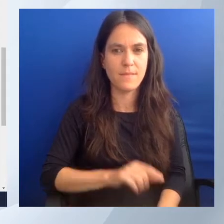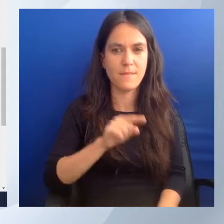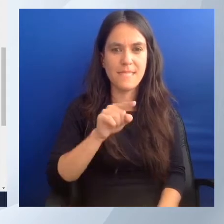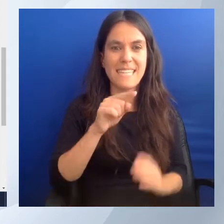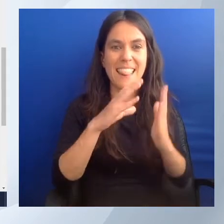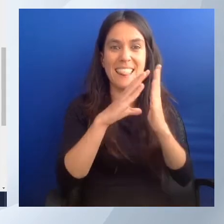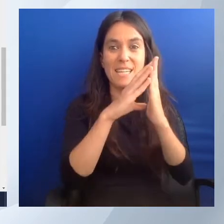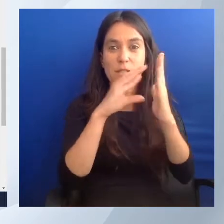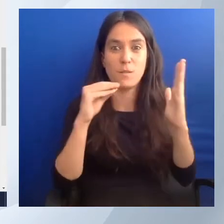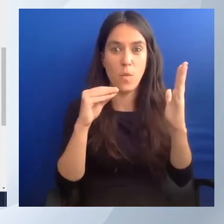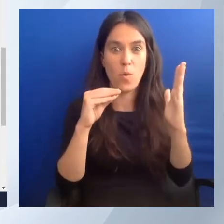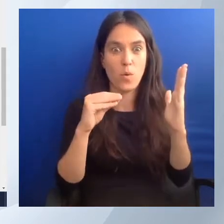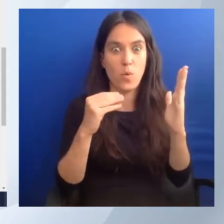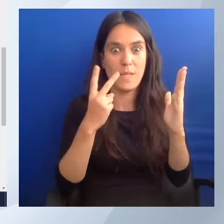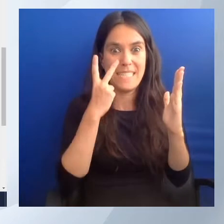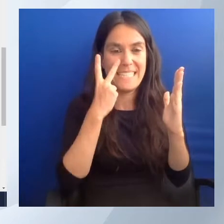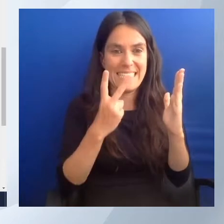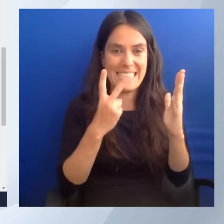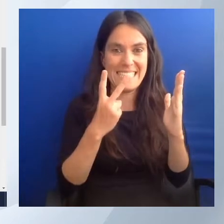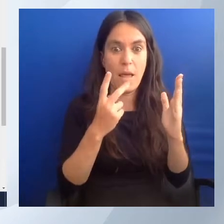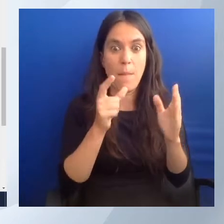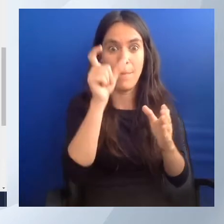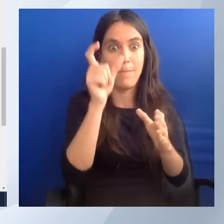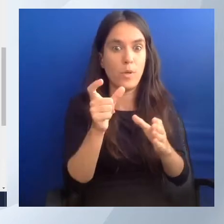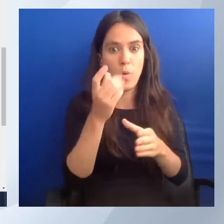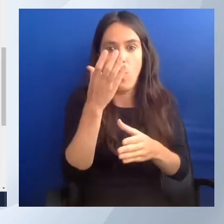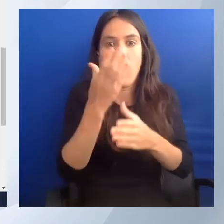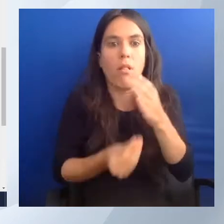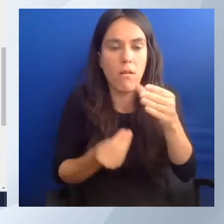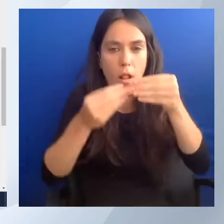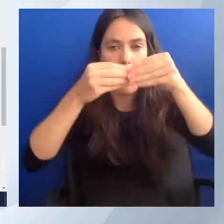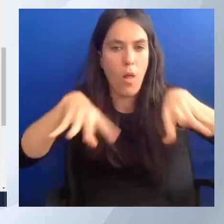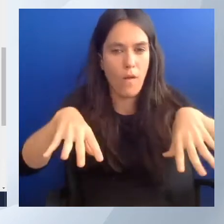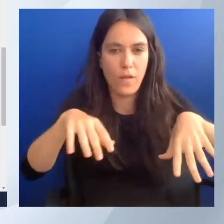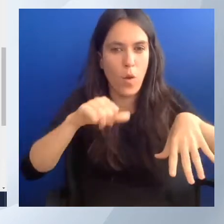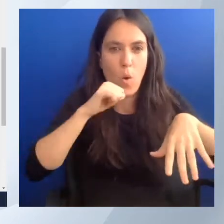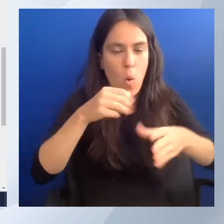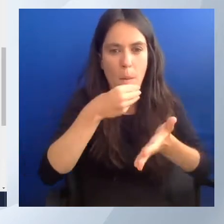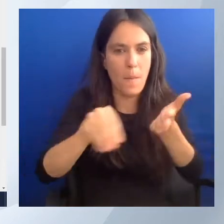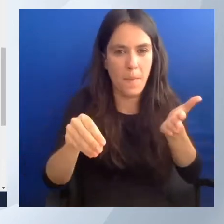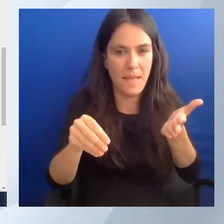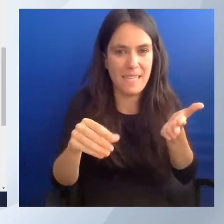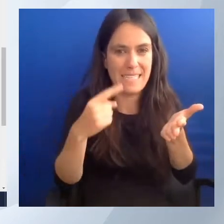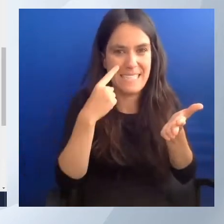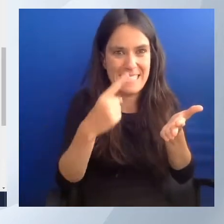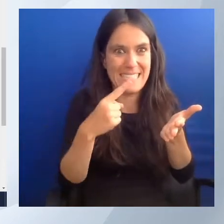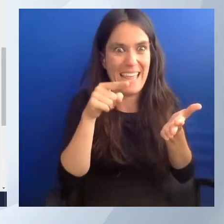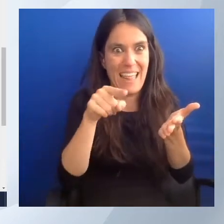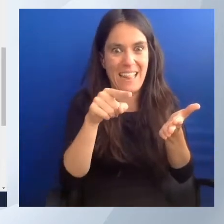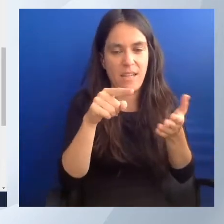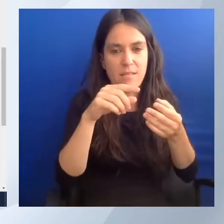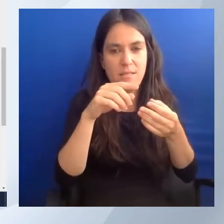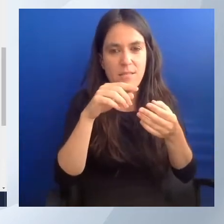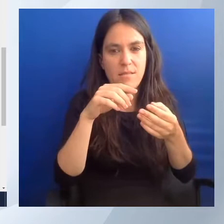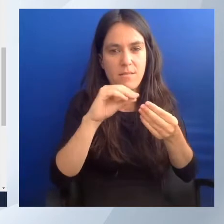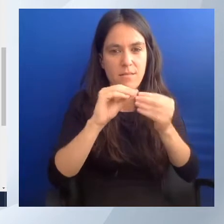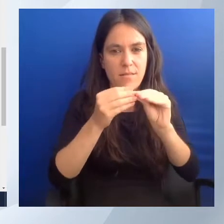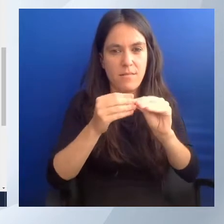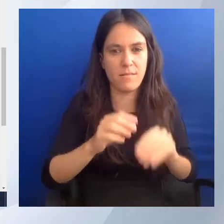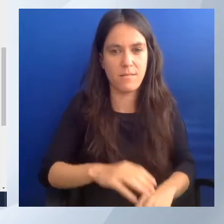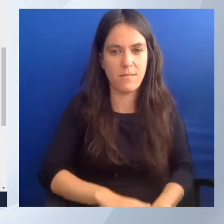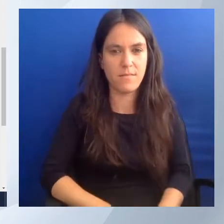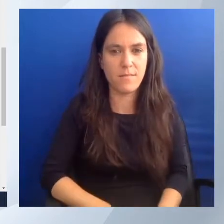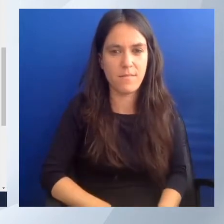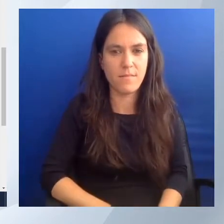not. Is going not pay for the credit card bill, or they are going to pay for the credit card bill. As a good